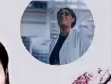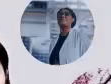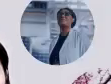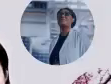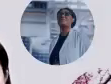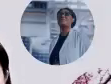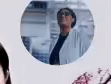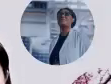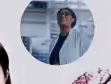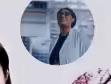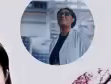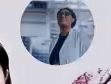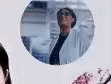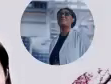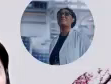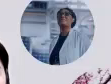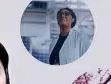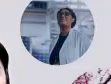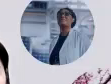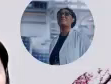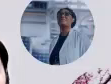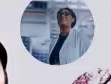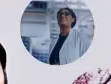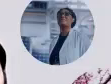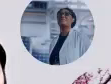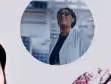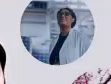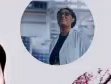session. Please keep your microphone on mute